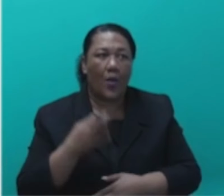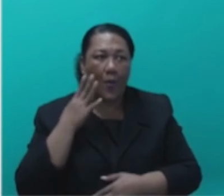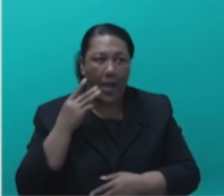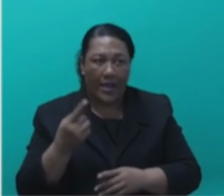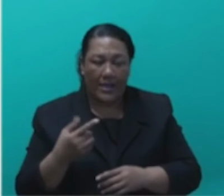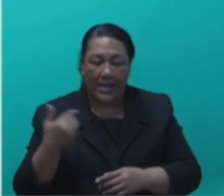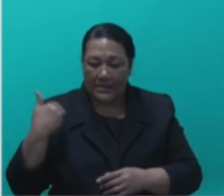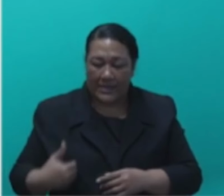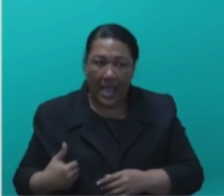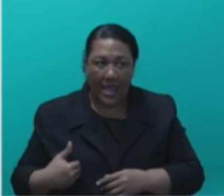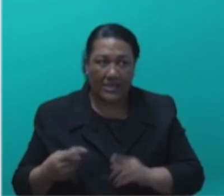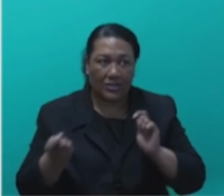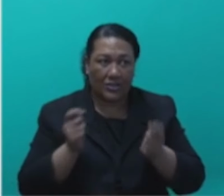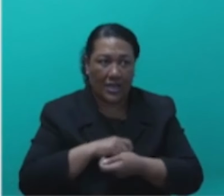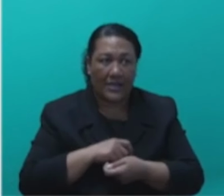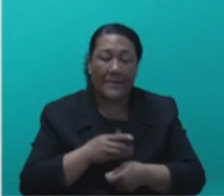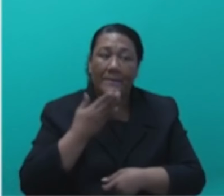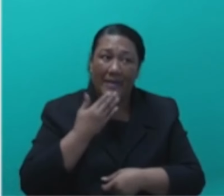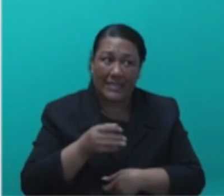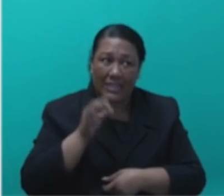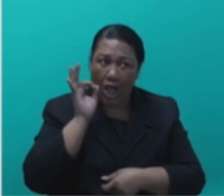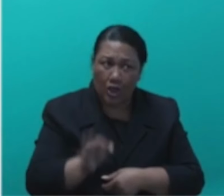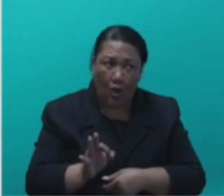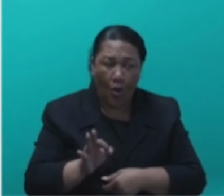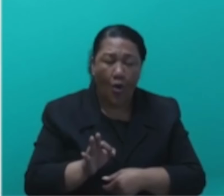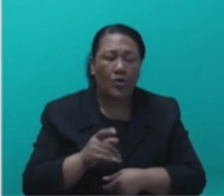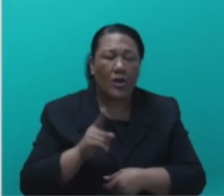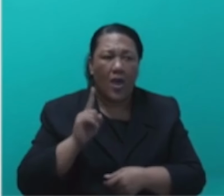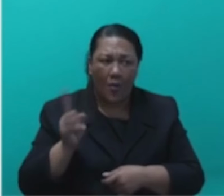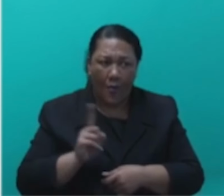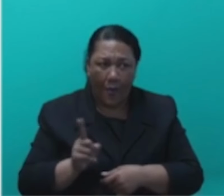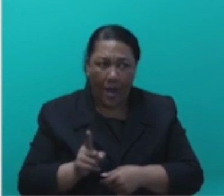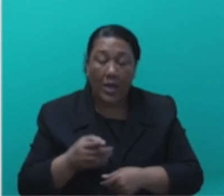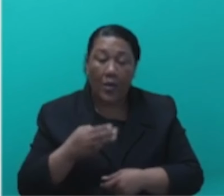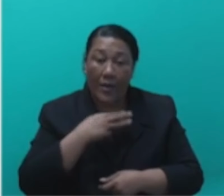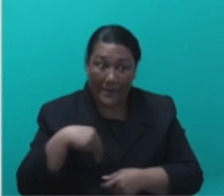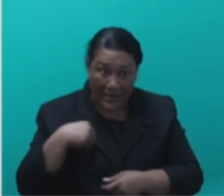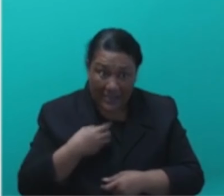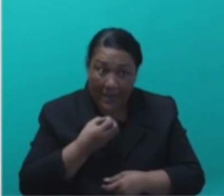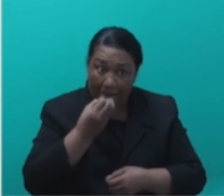So please do not try and crowd out our ministerial statement. It's our